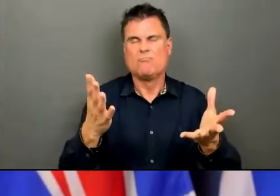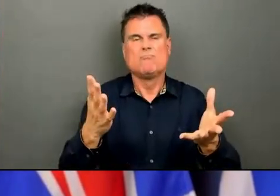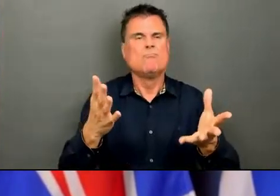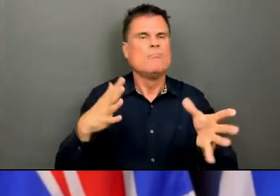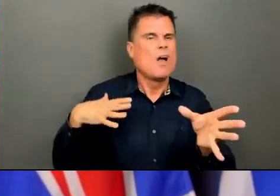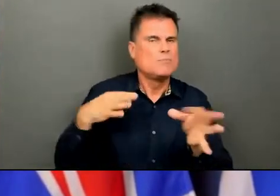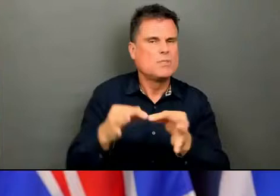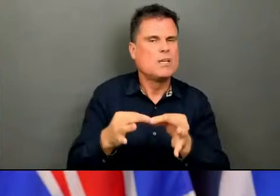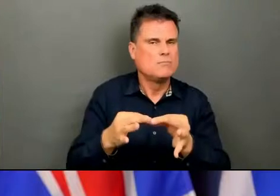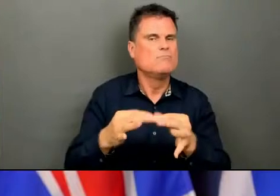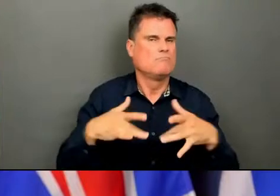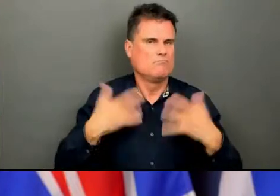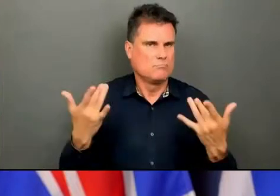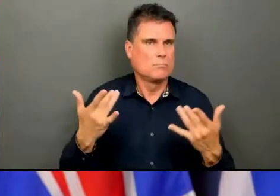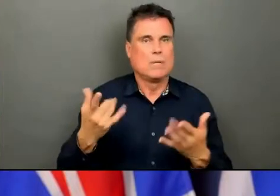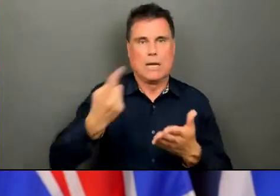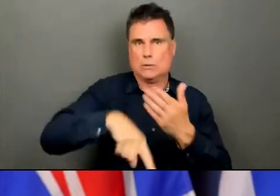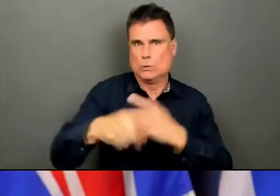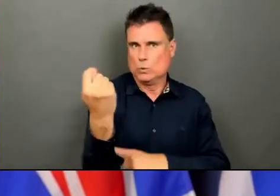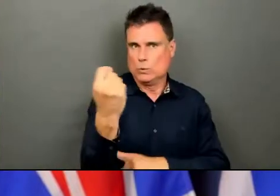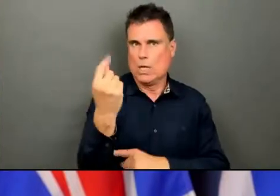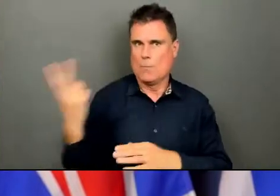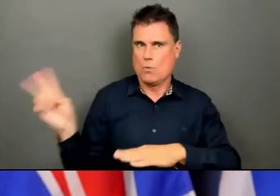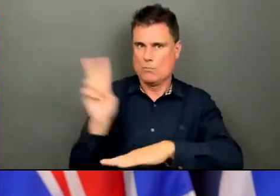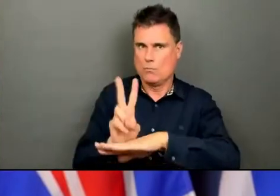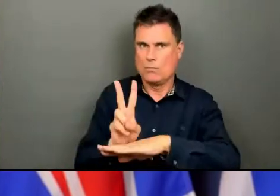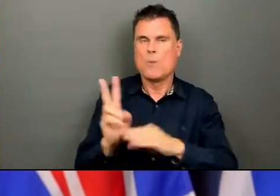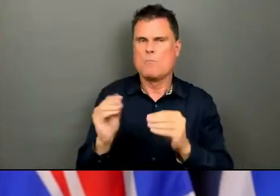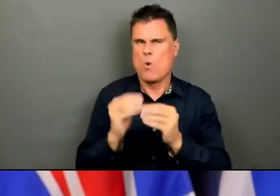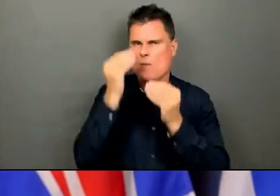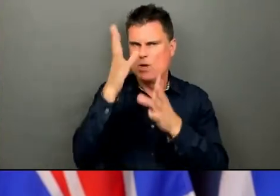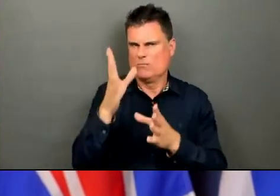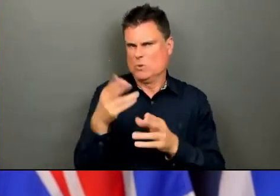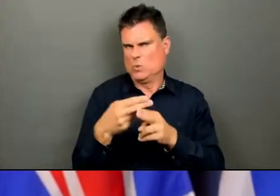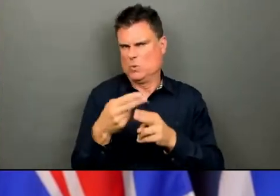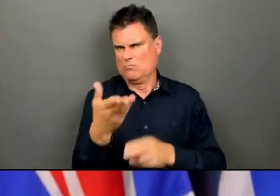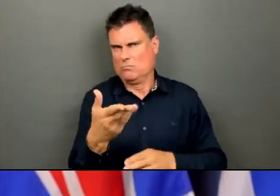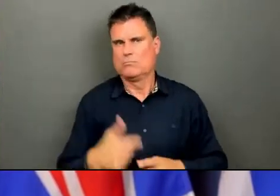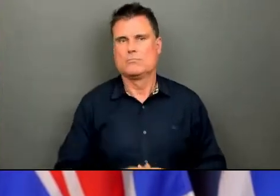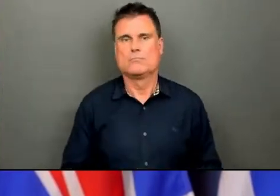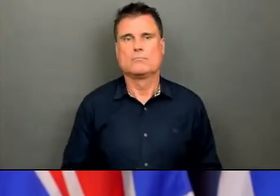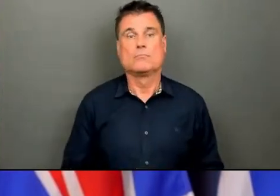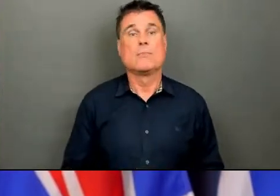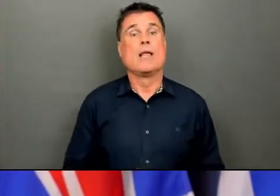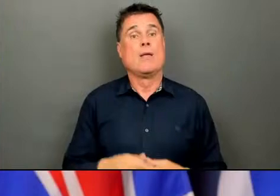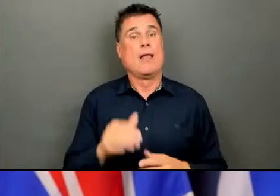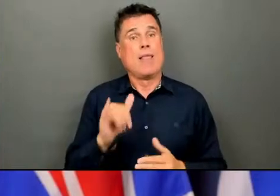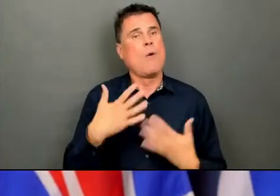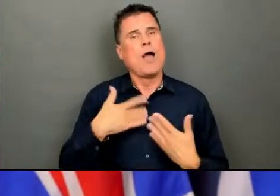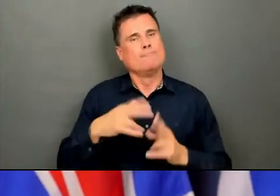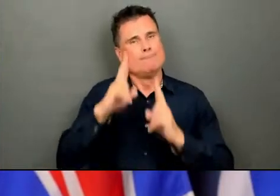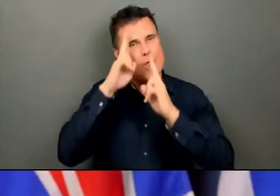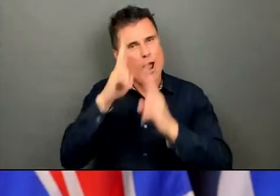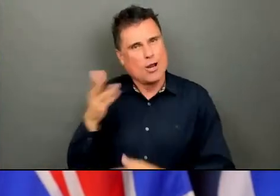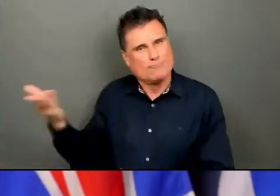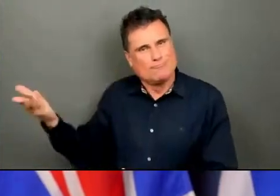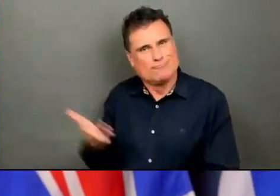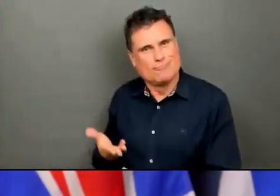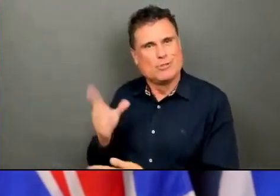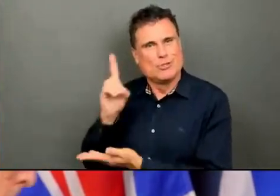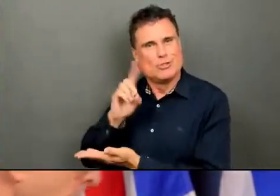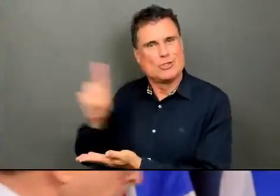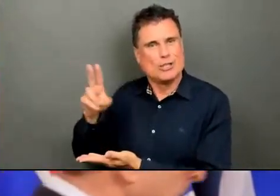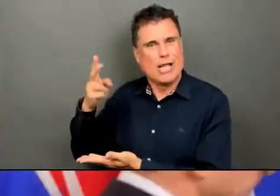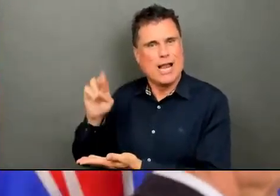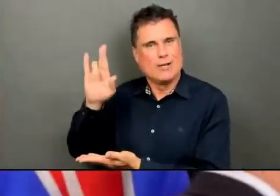Tuesday of next week, and we'll have more information about that to follow. And with that, it's my honor to introduce Dr. Bonnie Henry.